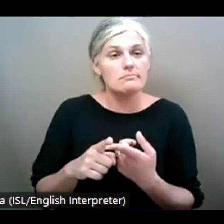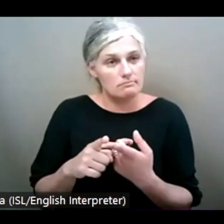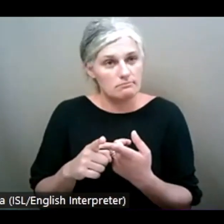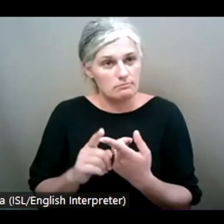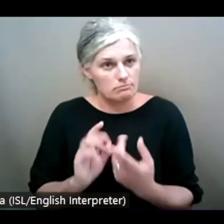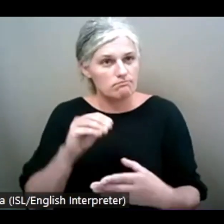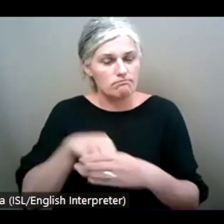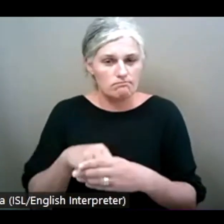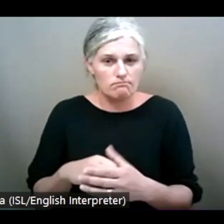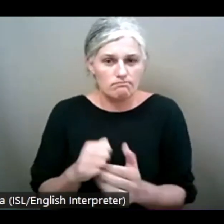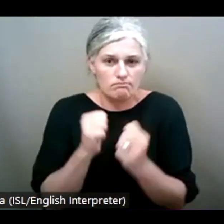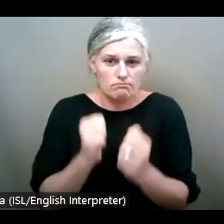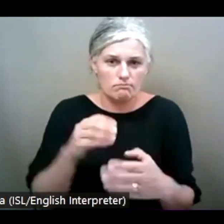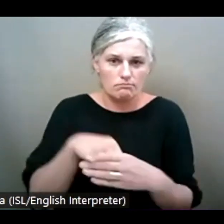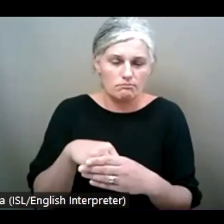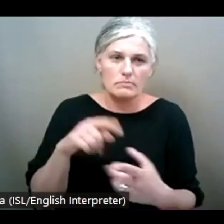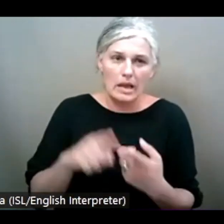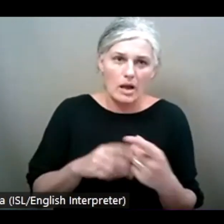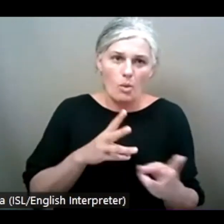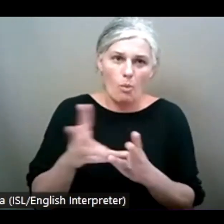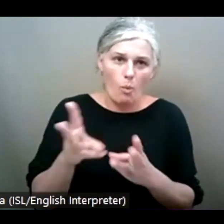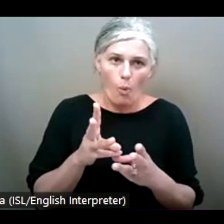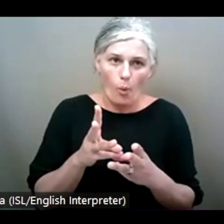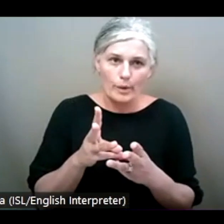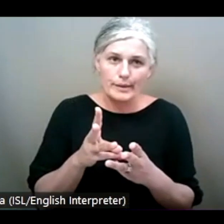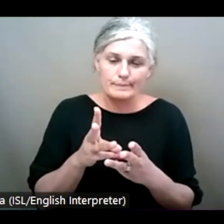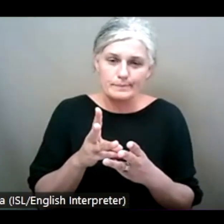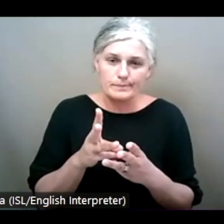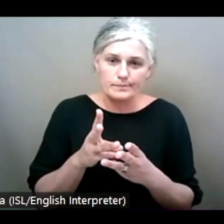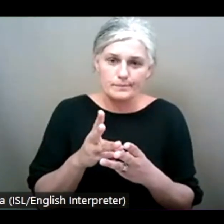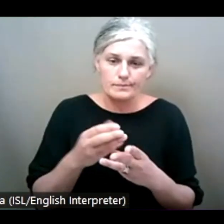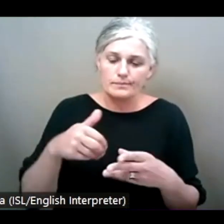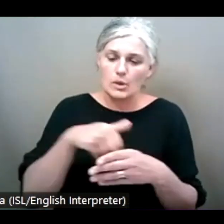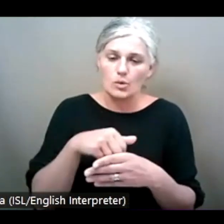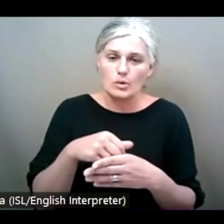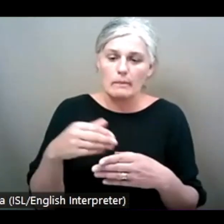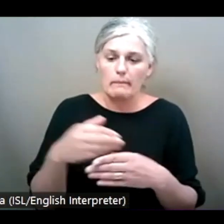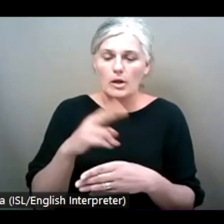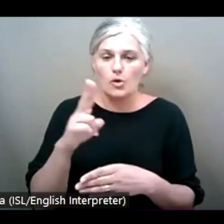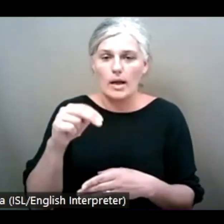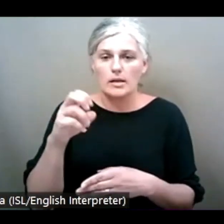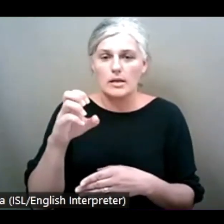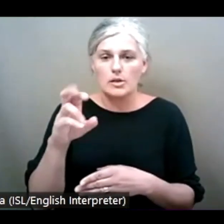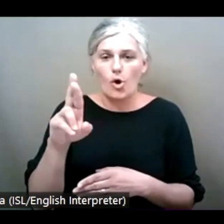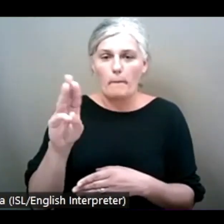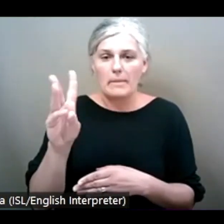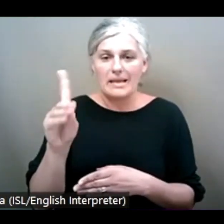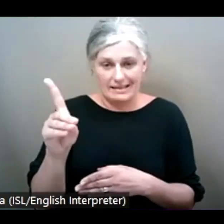my own experience working at the UN in the North on the UNCRPD, it doesn't